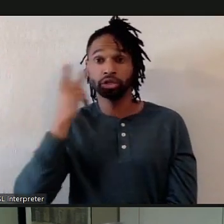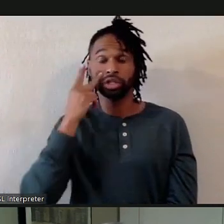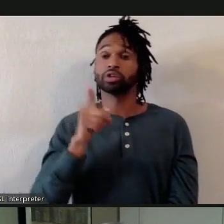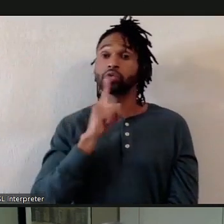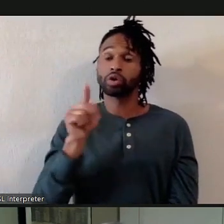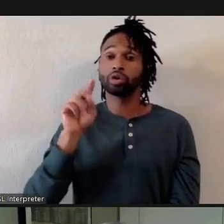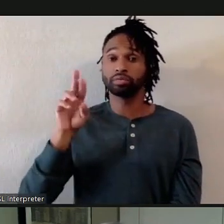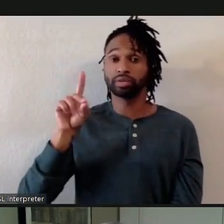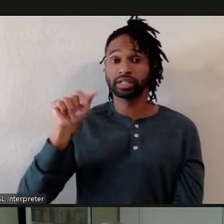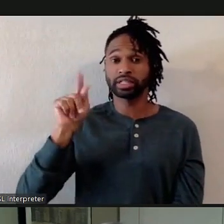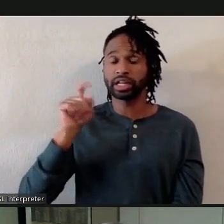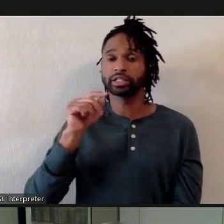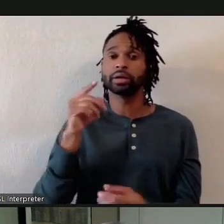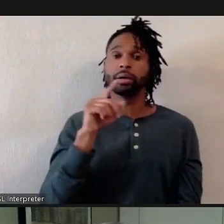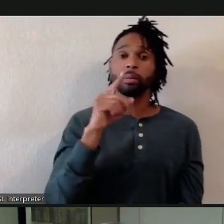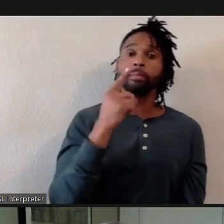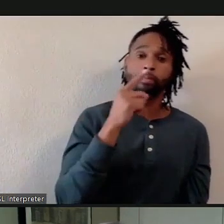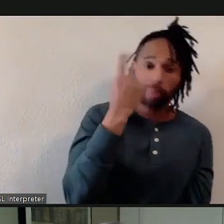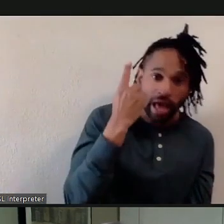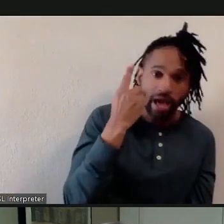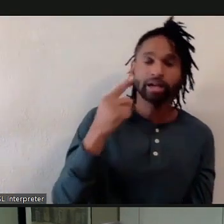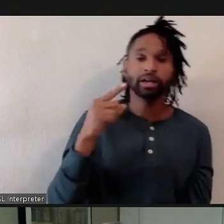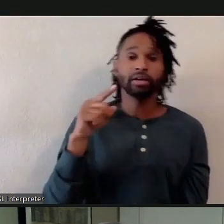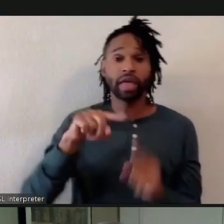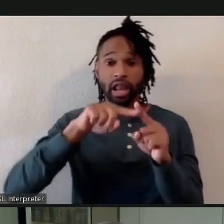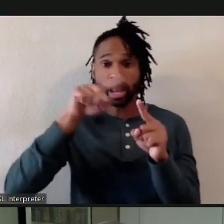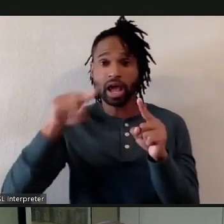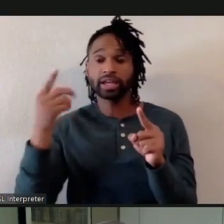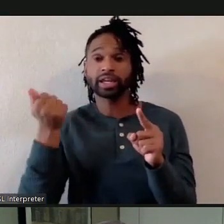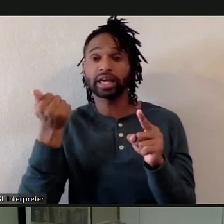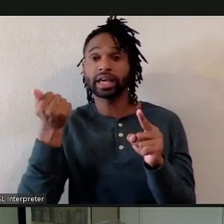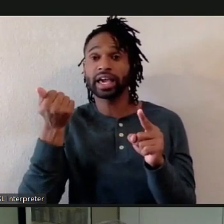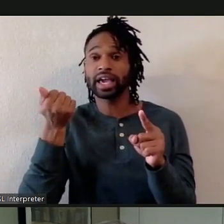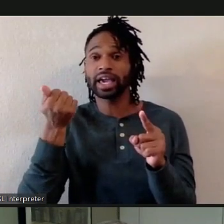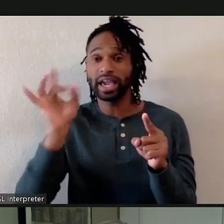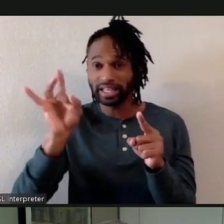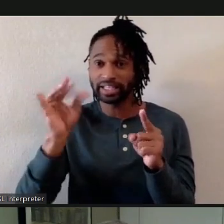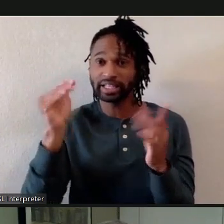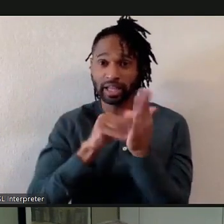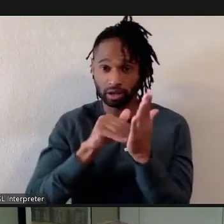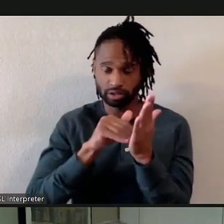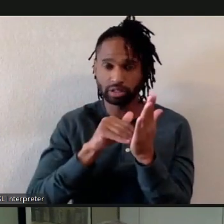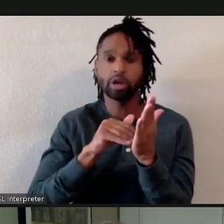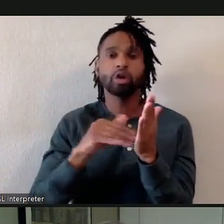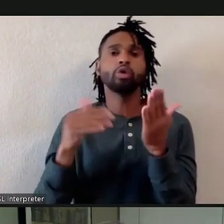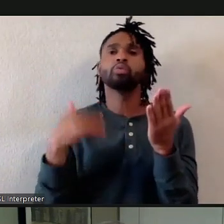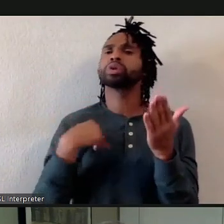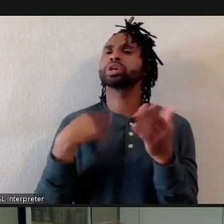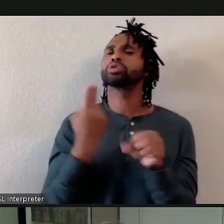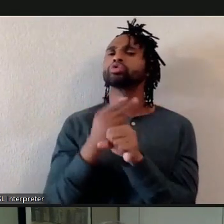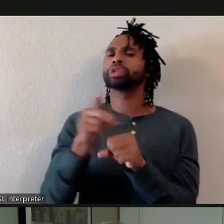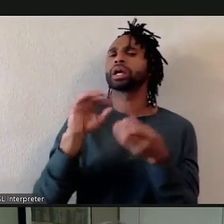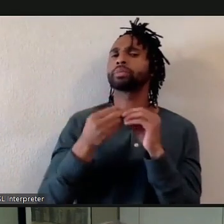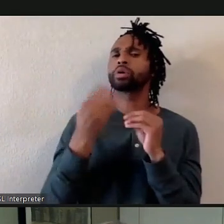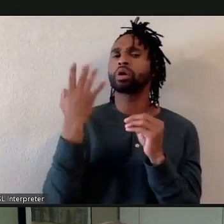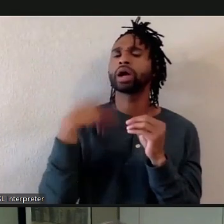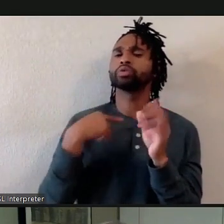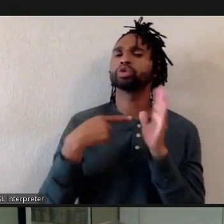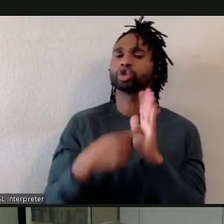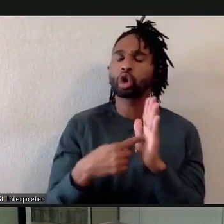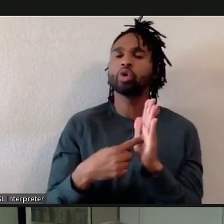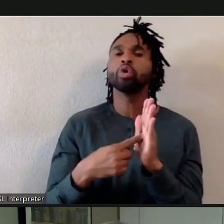black. The dashed line is 1,800, a number that we've taken to represent a potential critical care